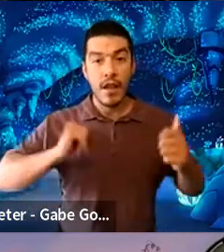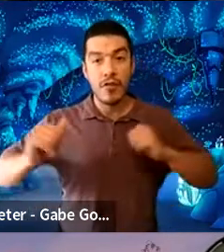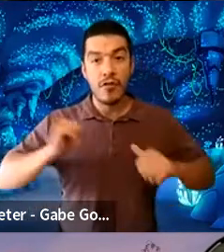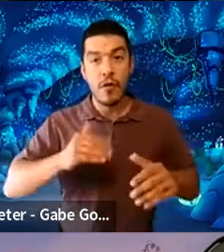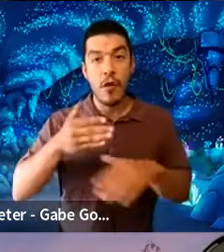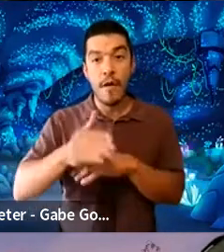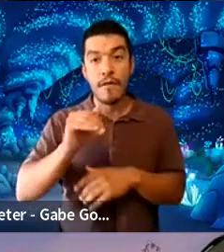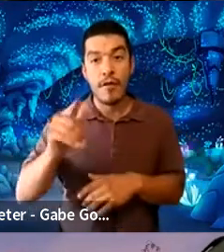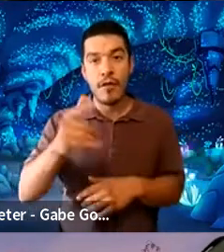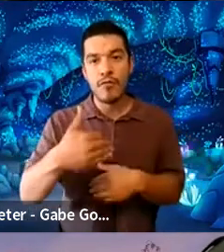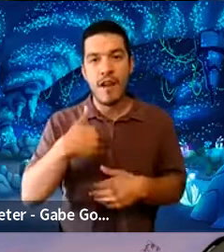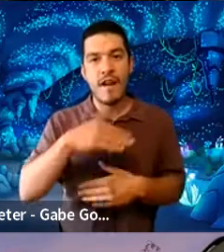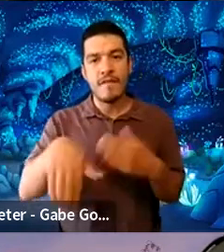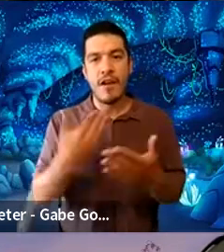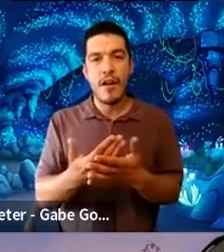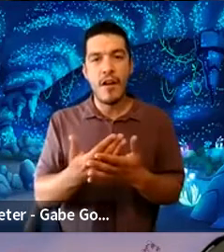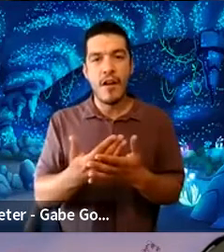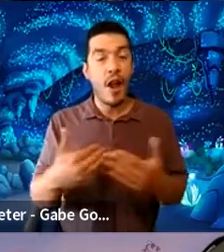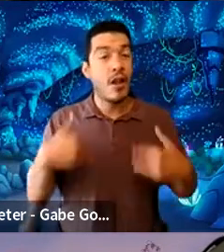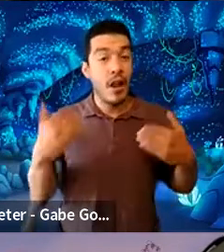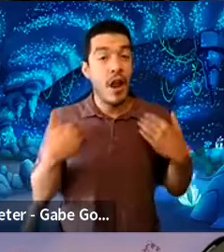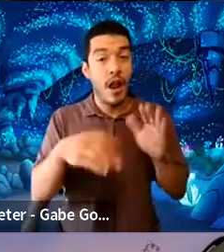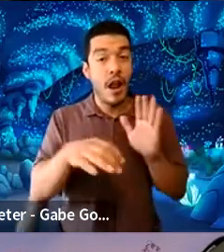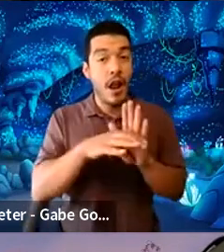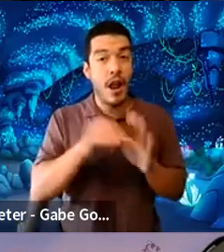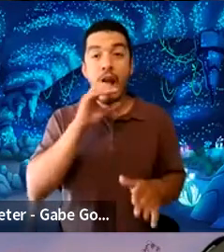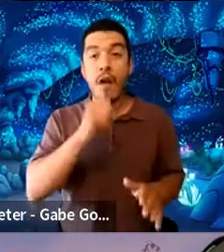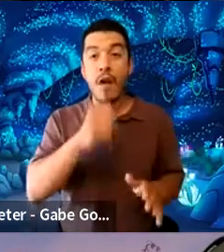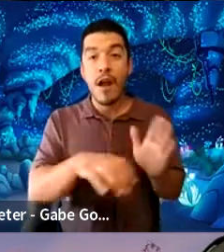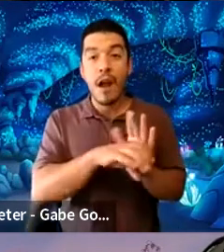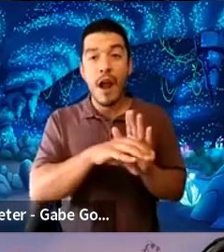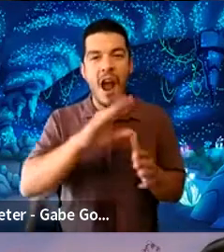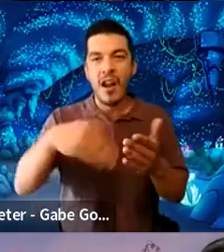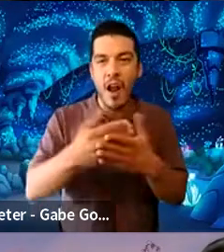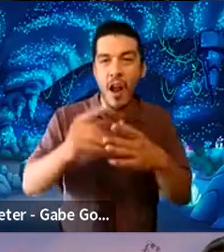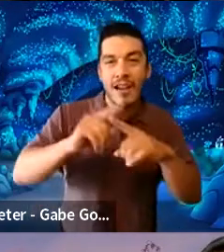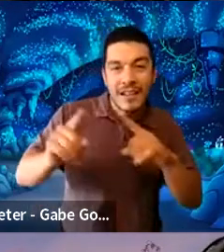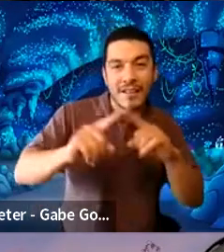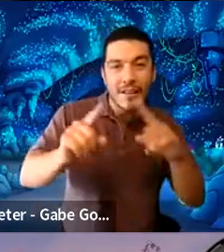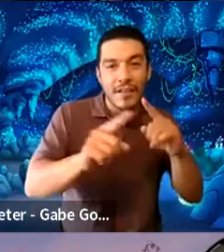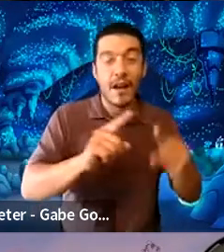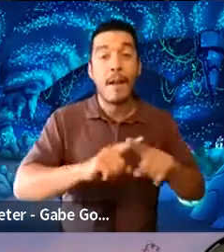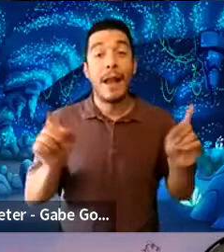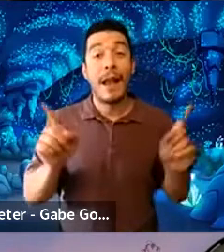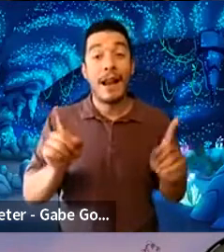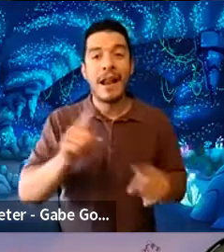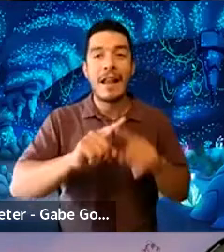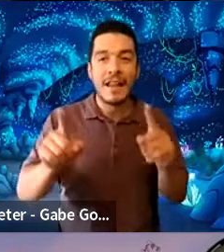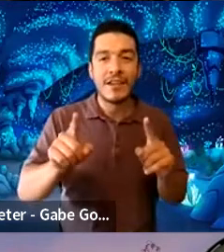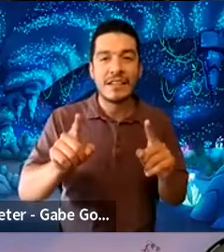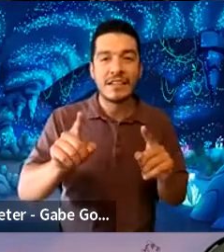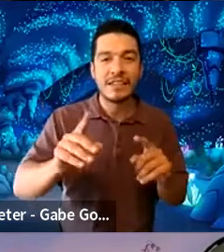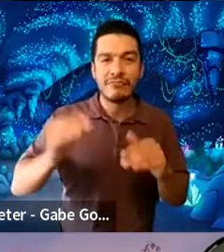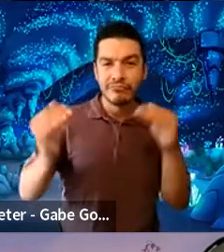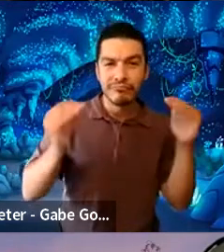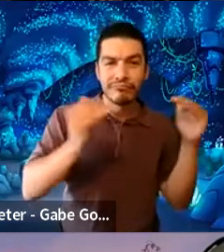overall, is that you have all these young characters and old characters, and they're all different, but their differences